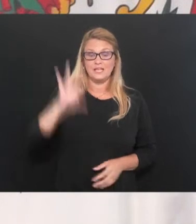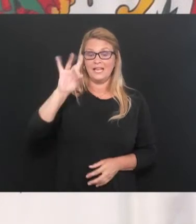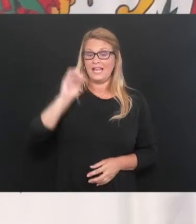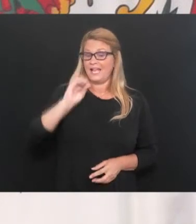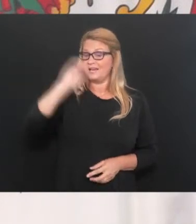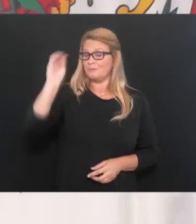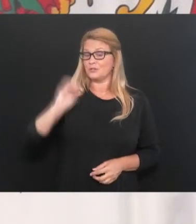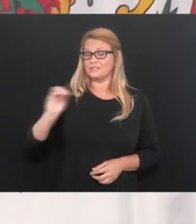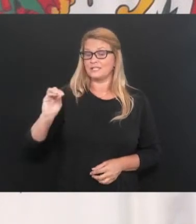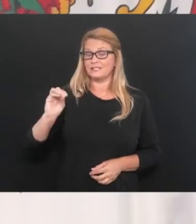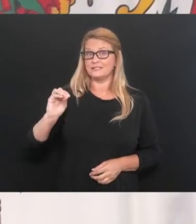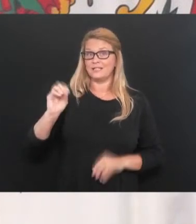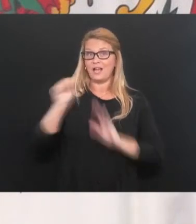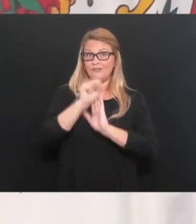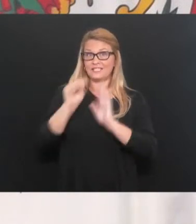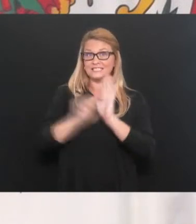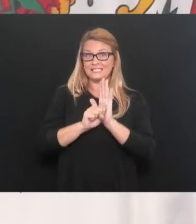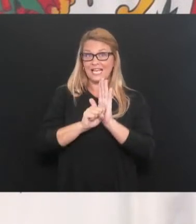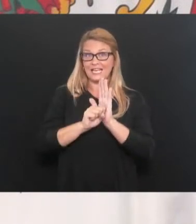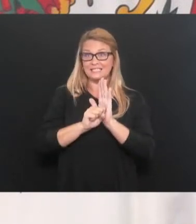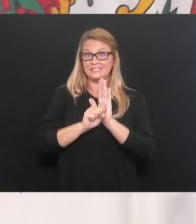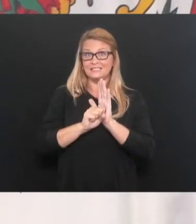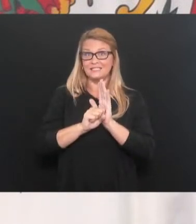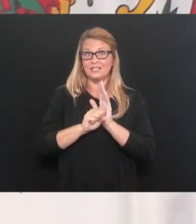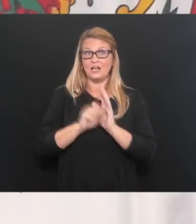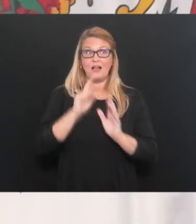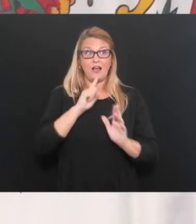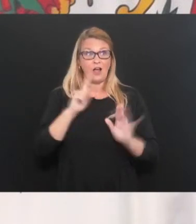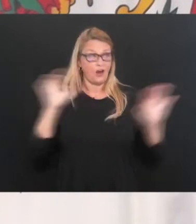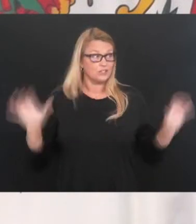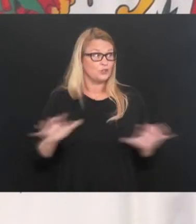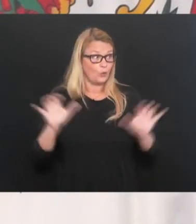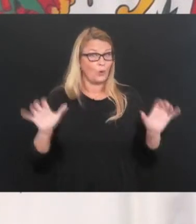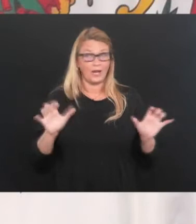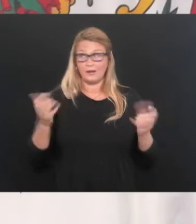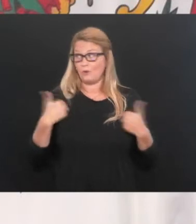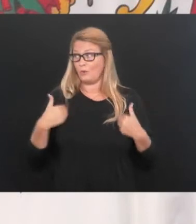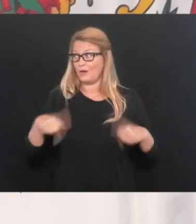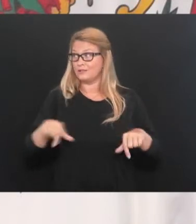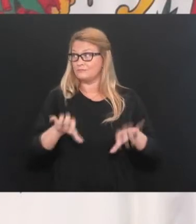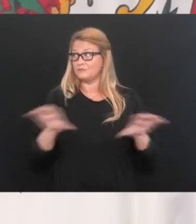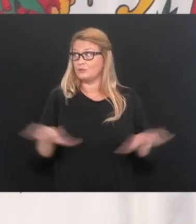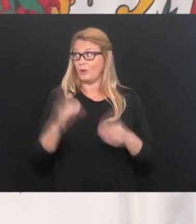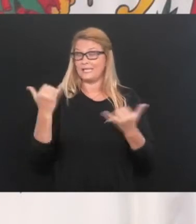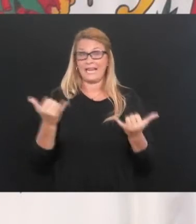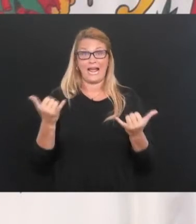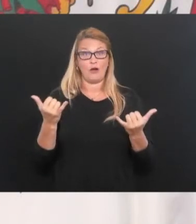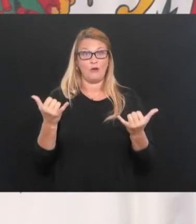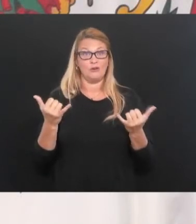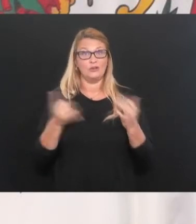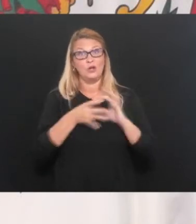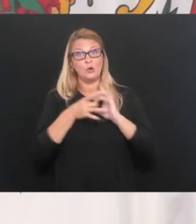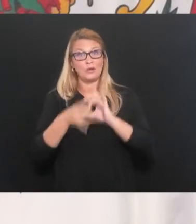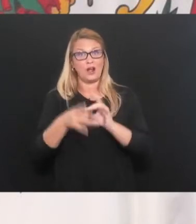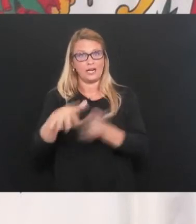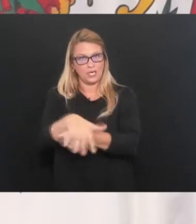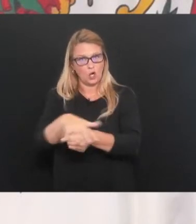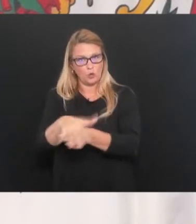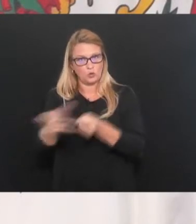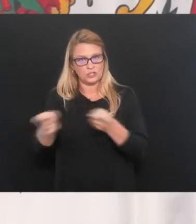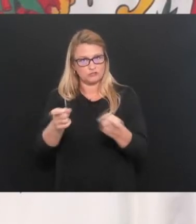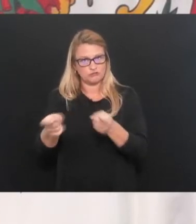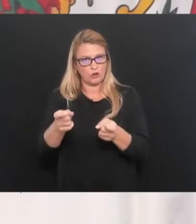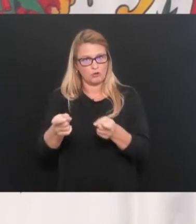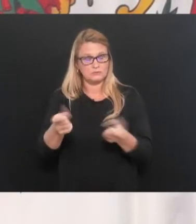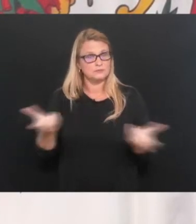80% of the states in this country are doing what we're doing today in regard to local control and that kind of stuff.